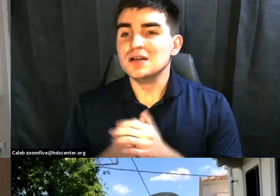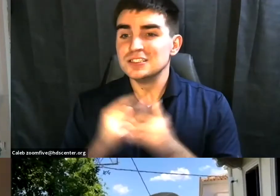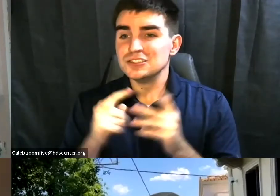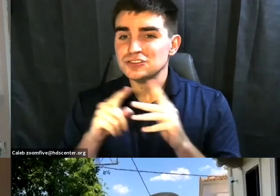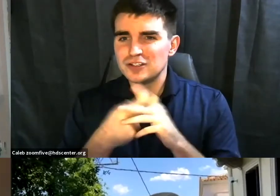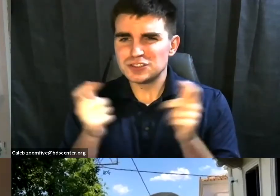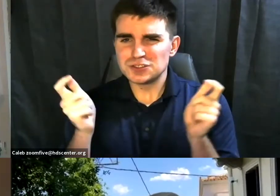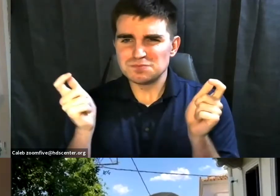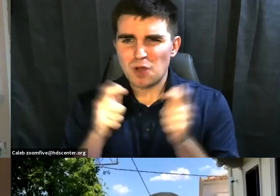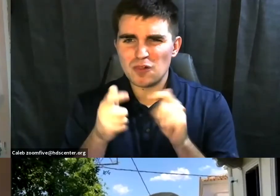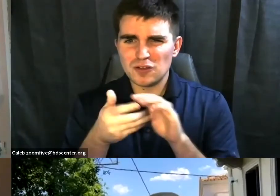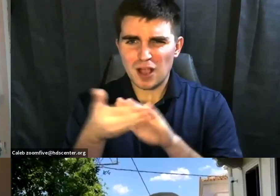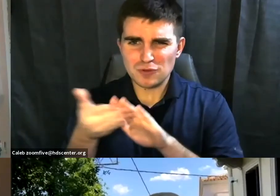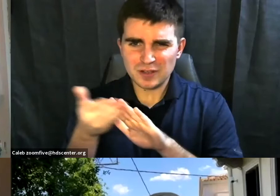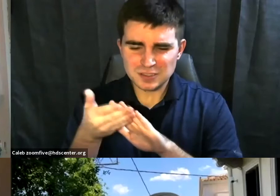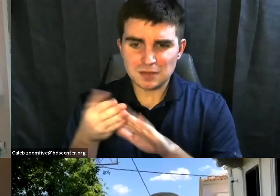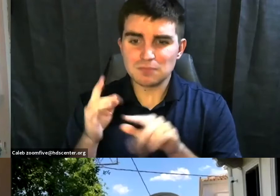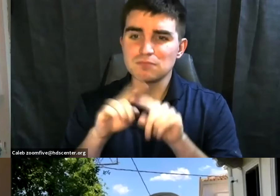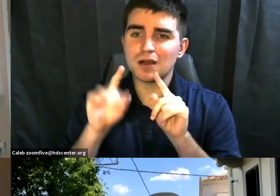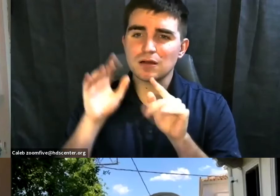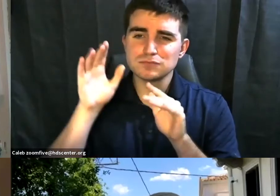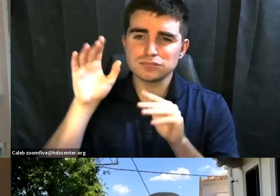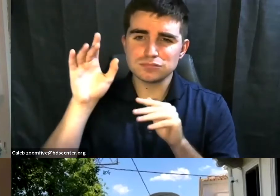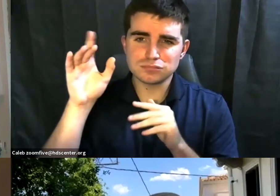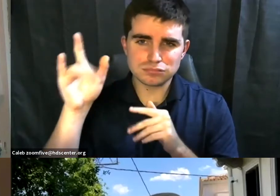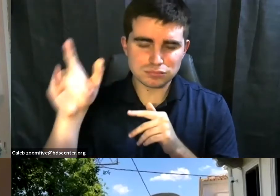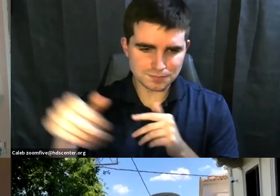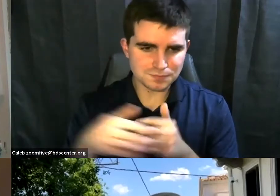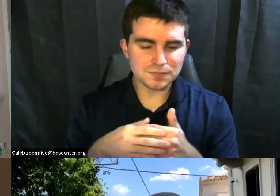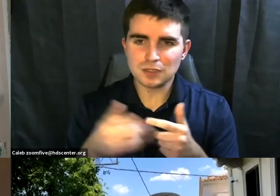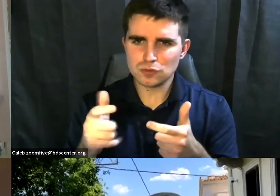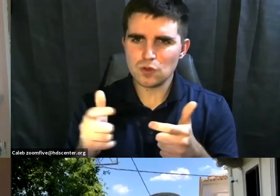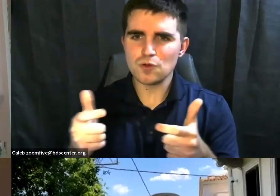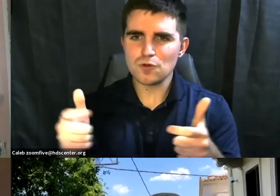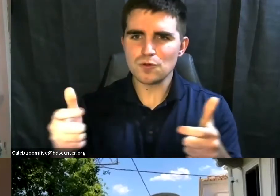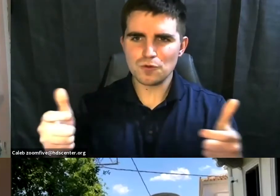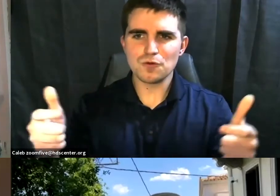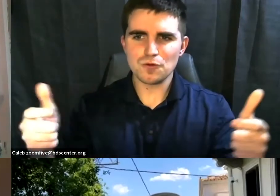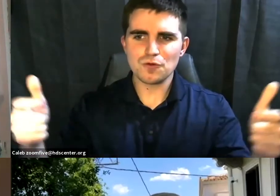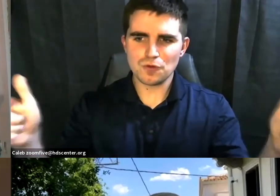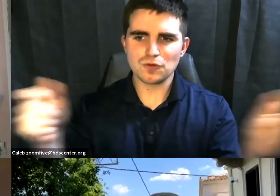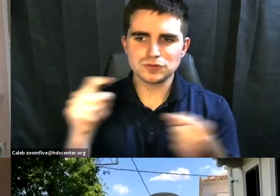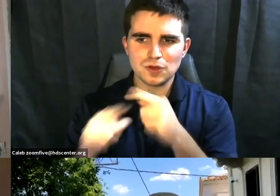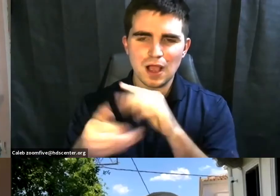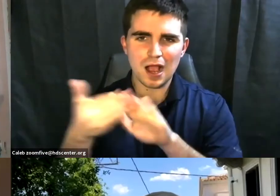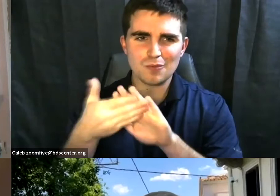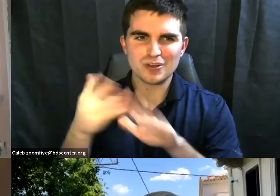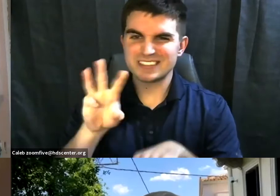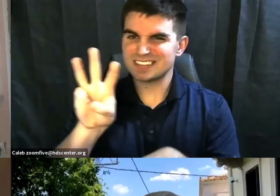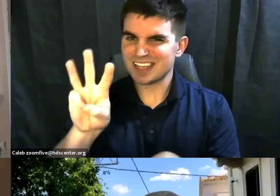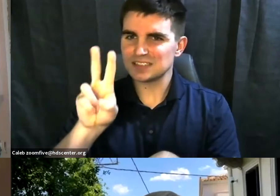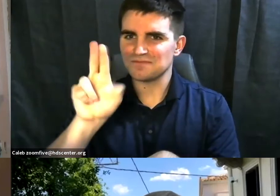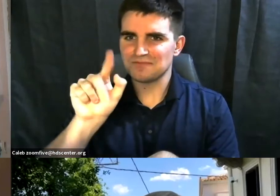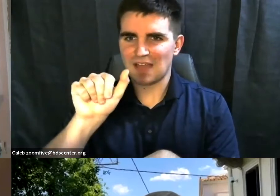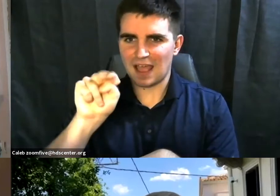operation, but over time, they actually grew quite a bit to operating 6 vans within